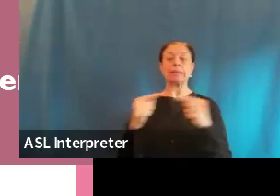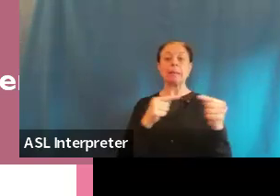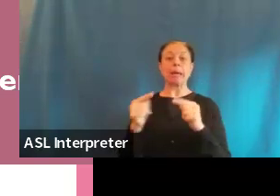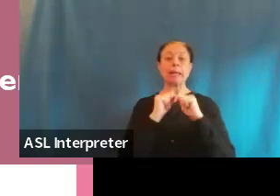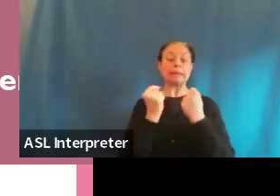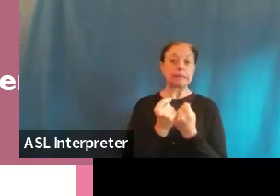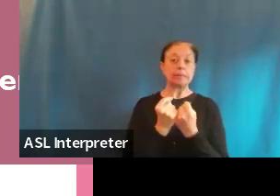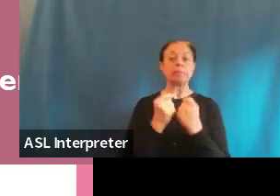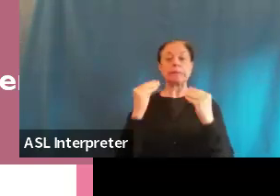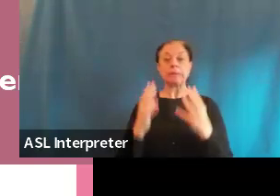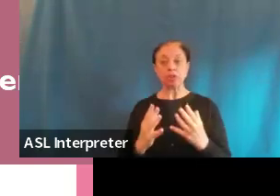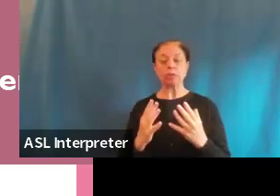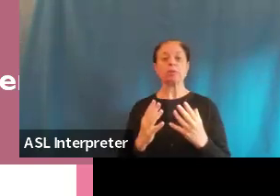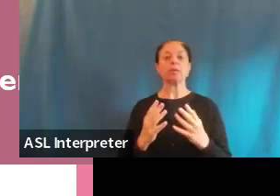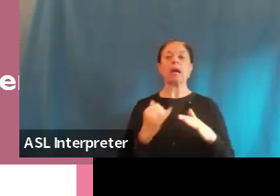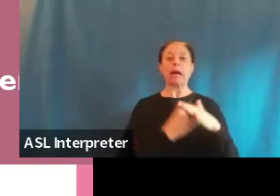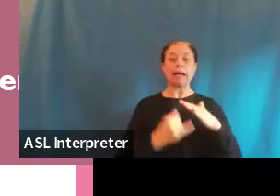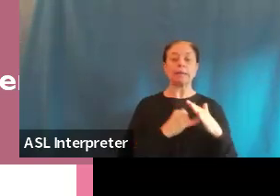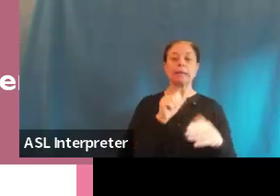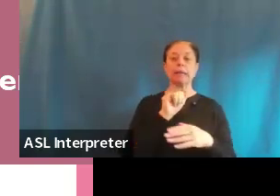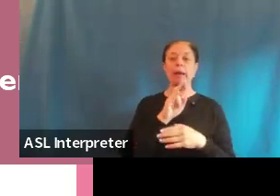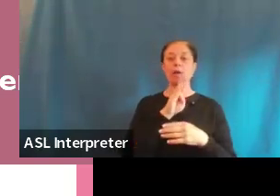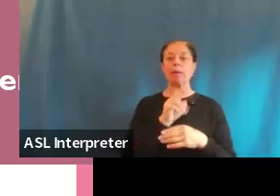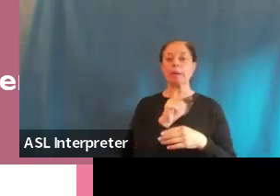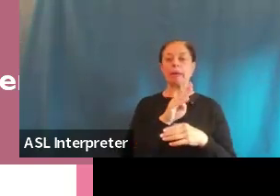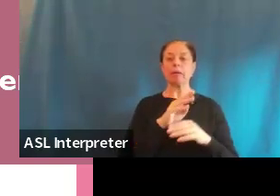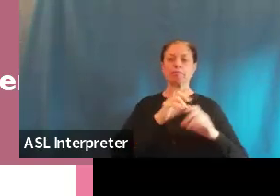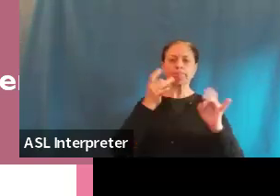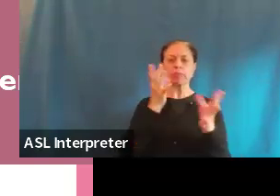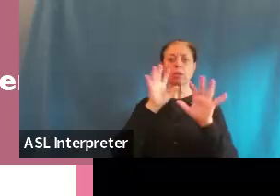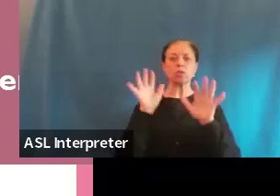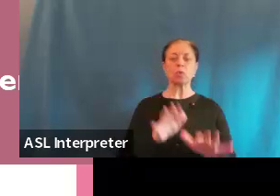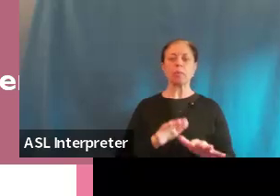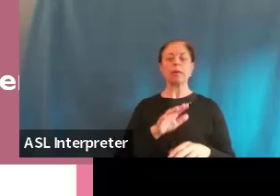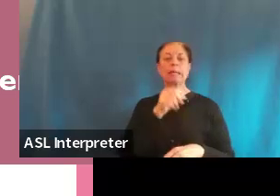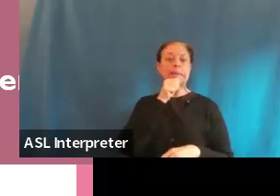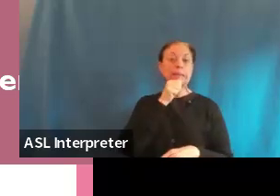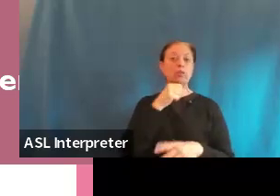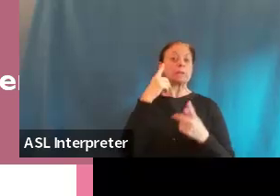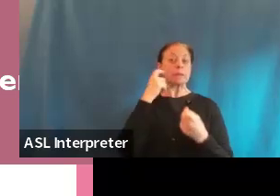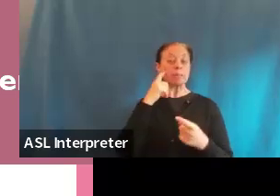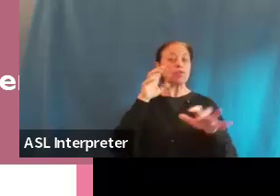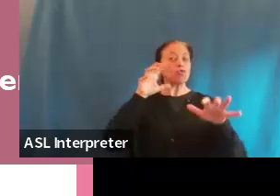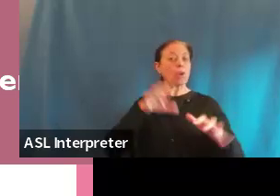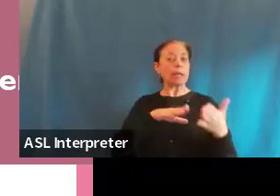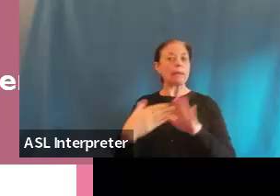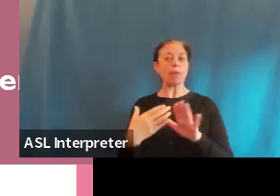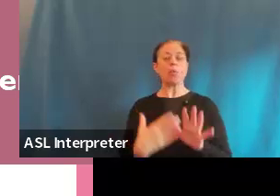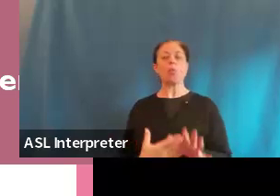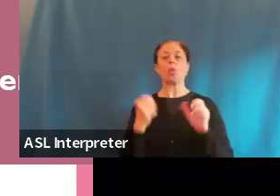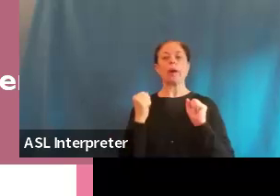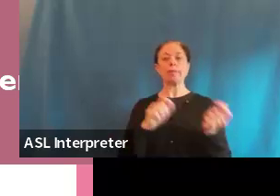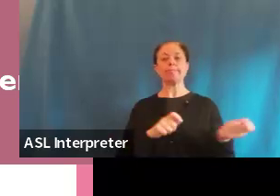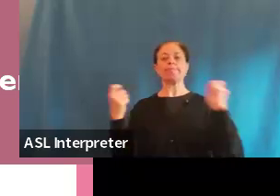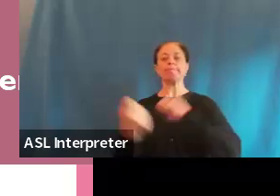in an isolated seaside Airbnb during a violent storm where secrets, suspicions, and a shocking death quickly